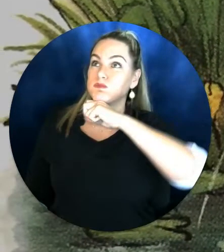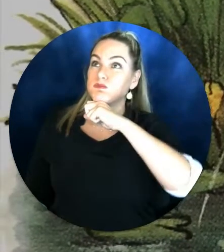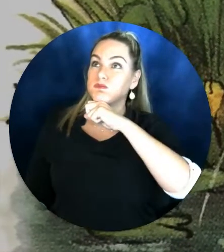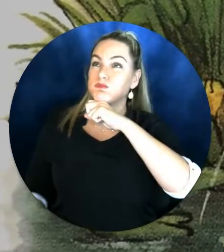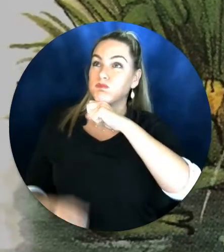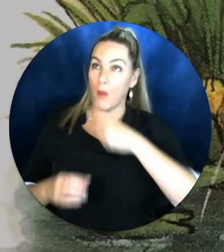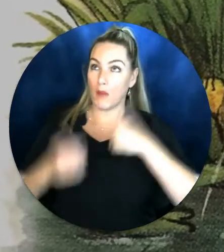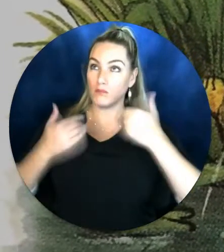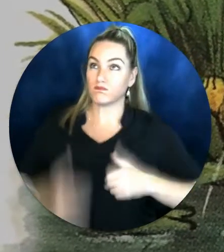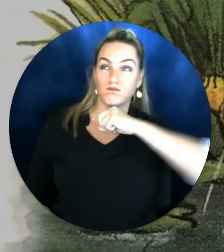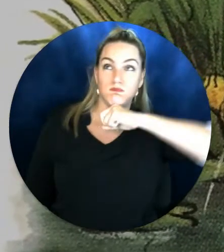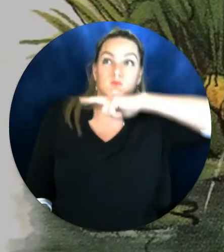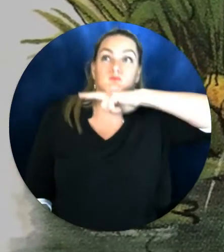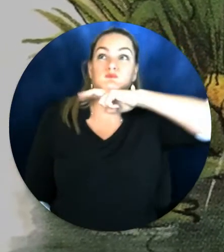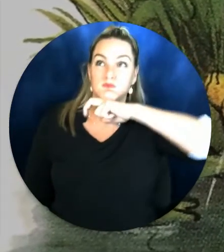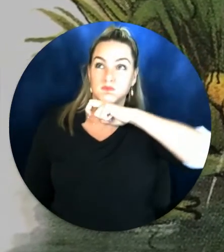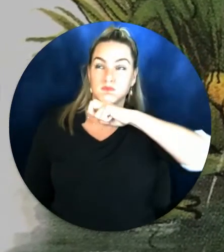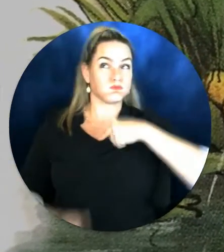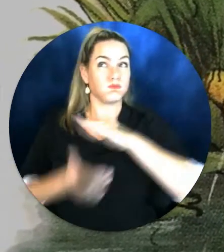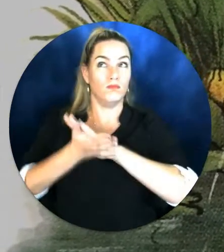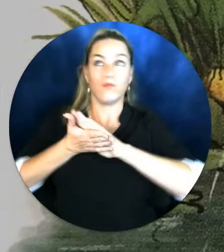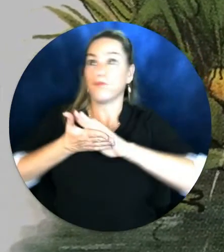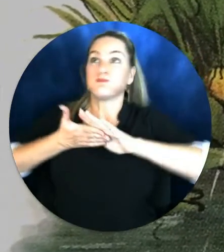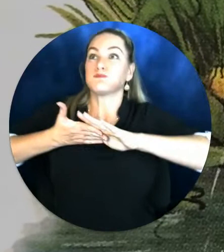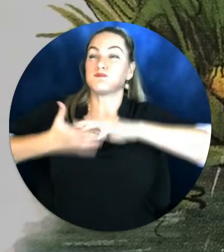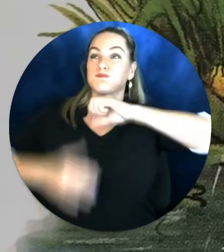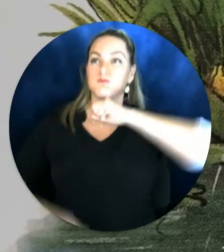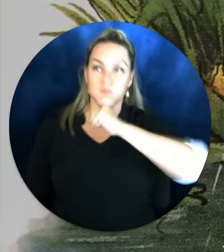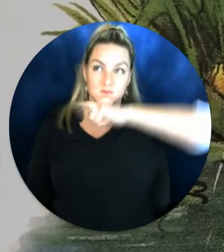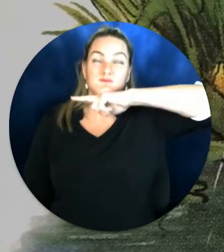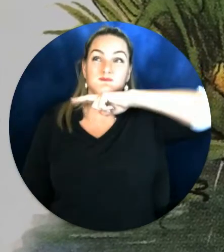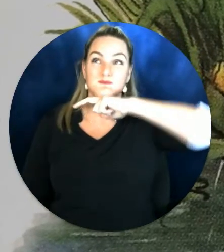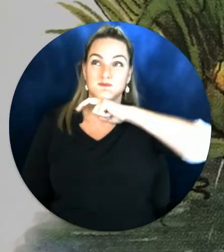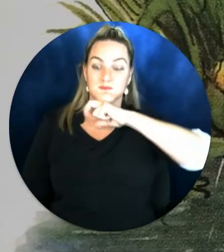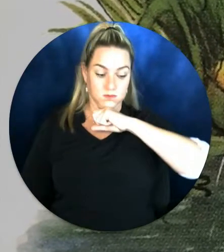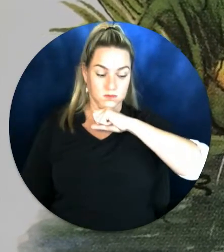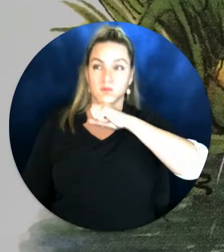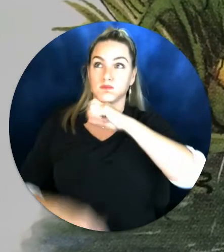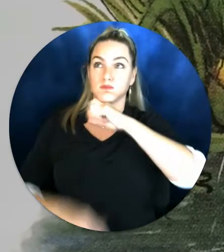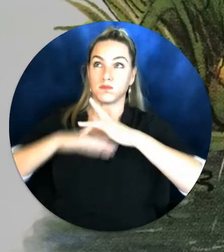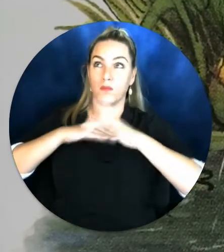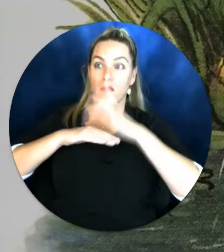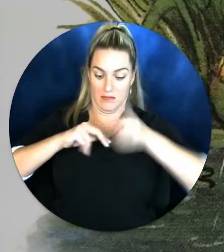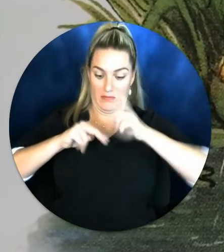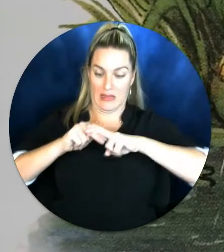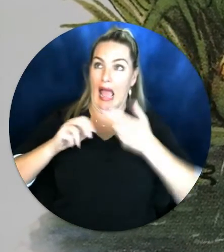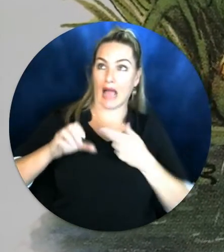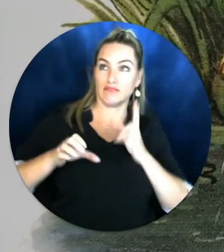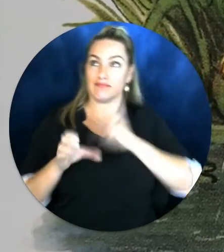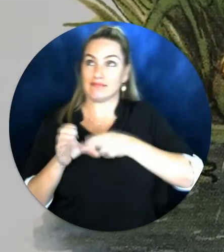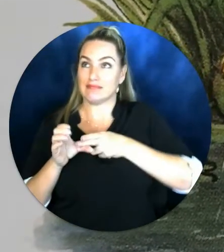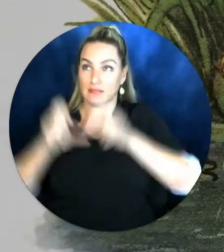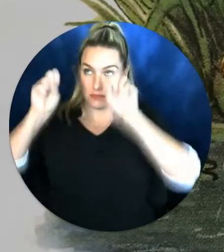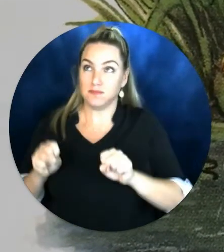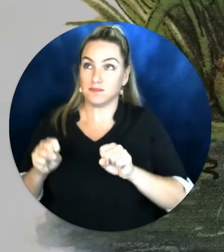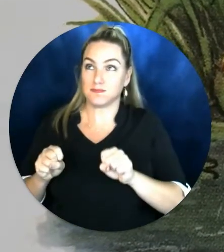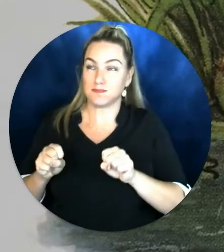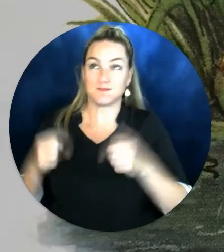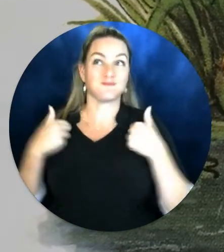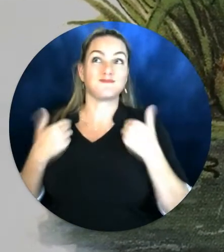"I'm a frog, as clean as can be. Is there room on the broom